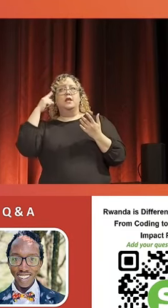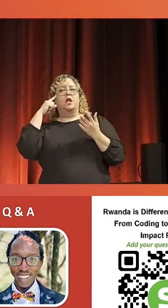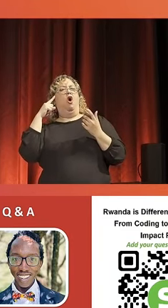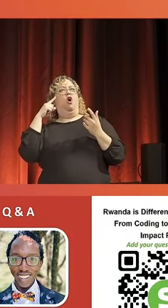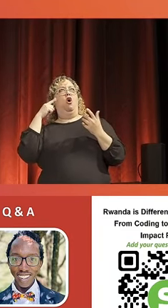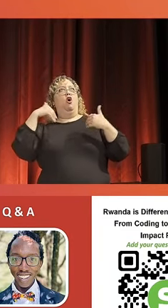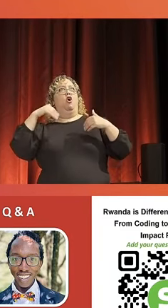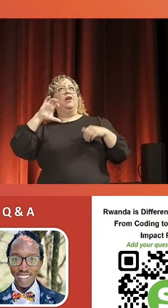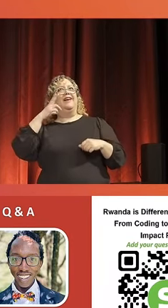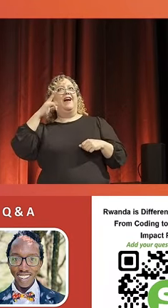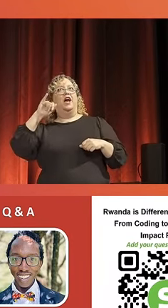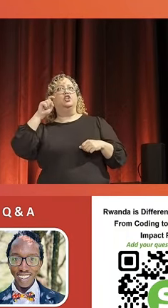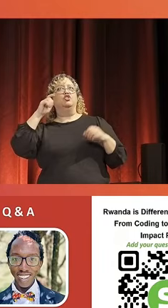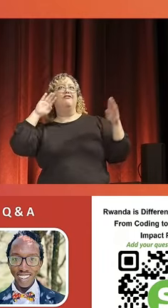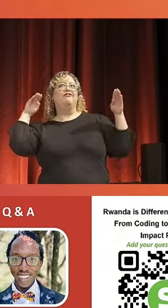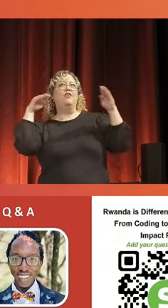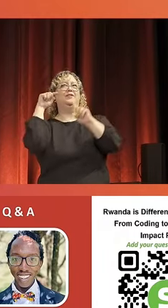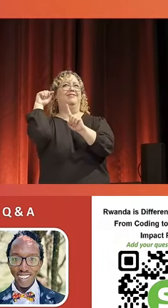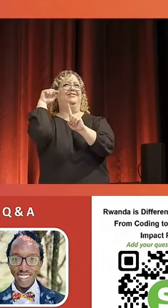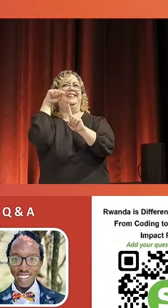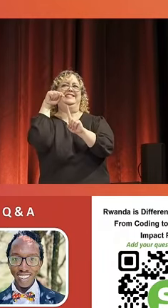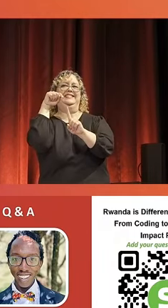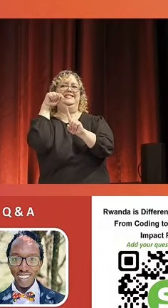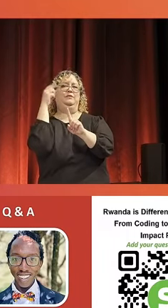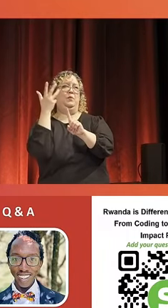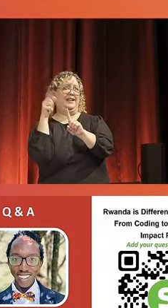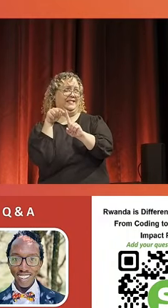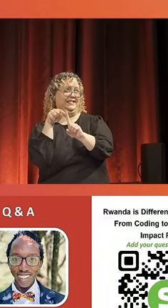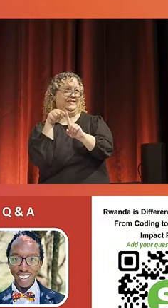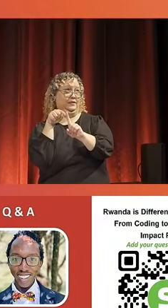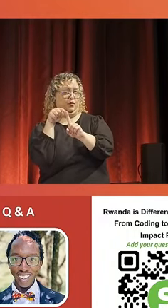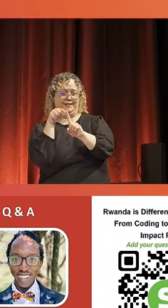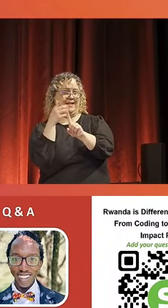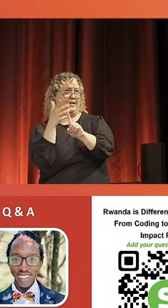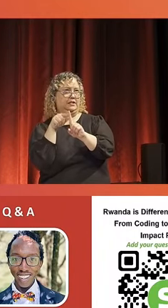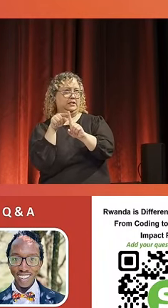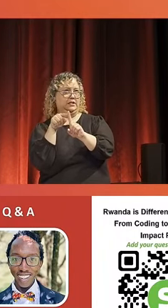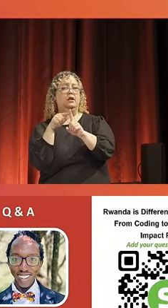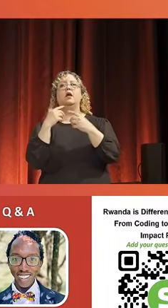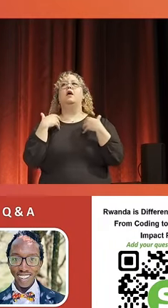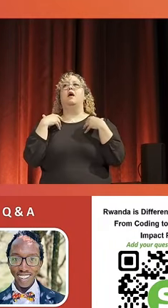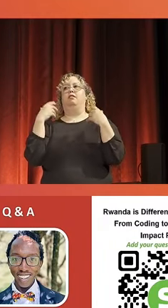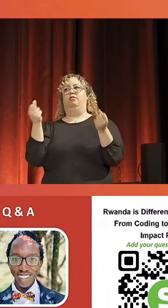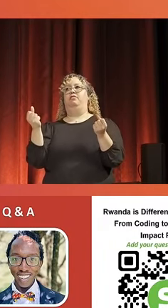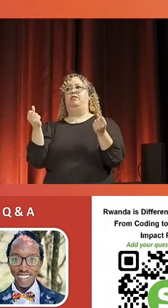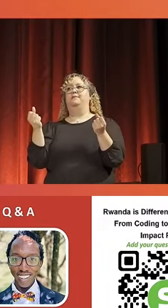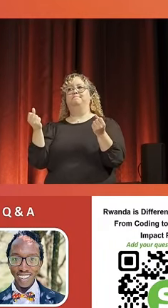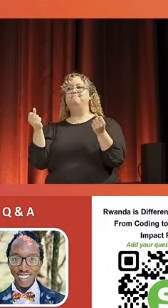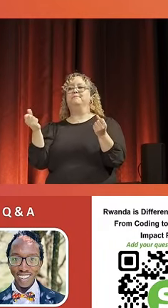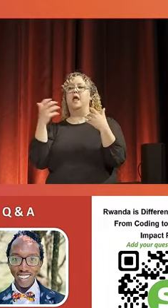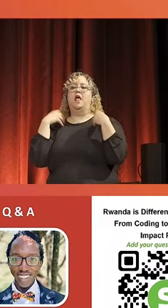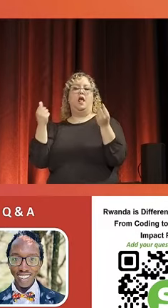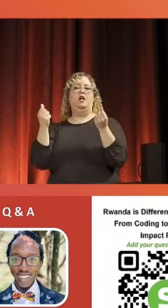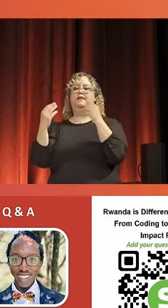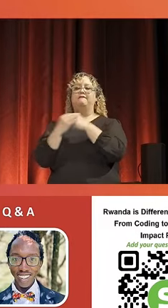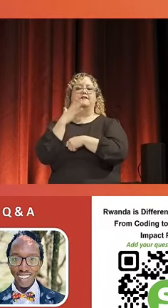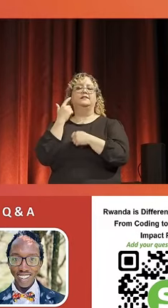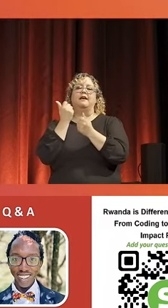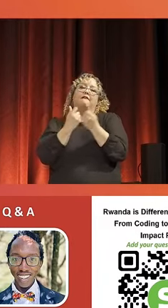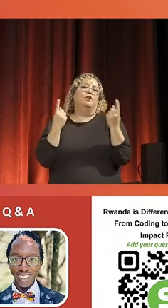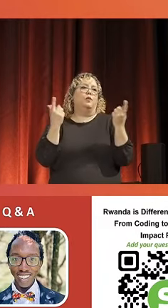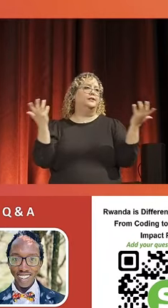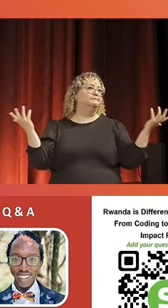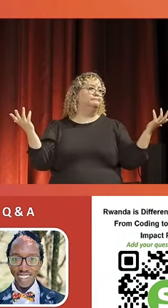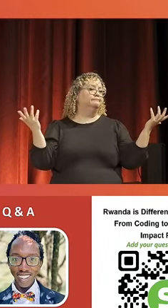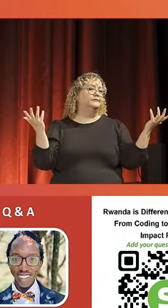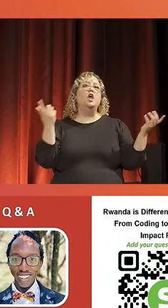I'm really excited about the area of health, and especially because it affects us all. And one area that I think